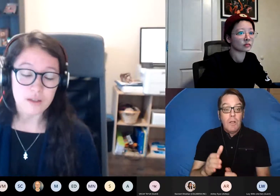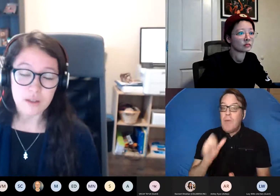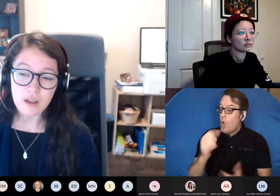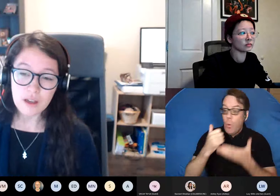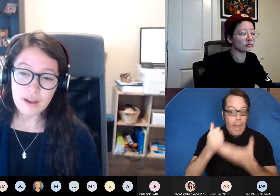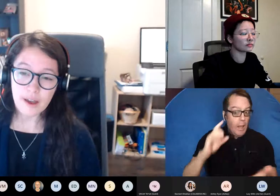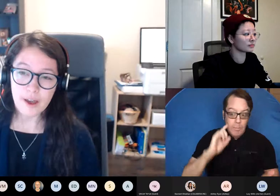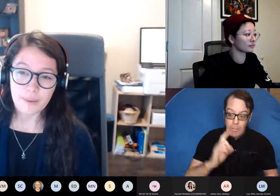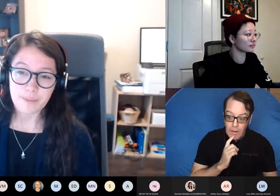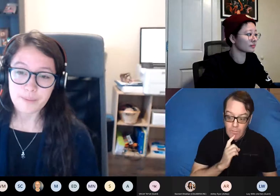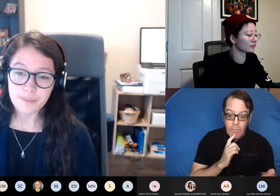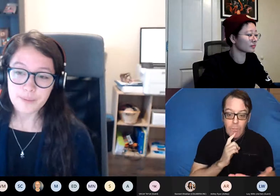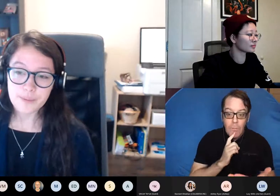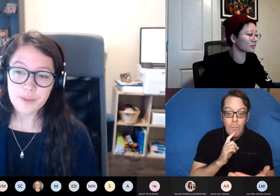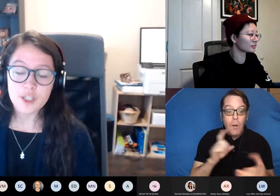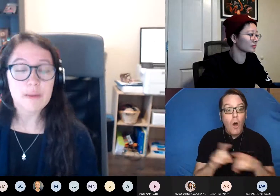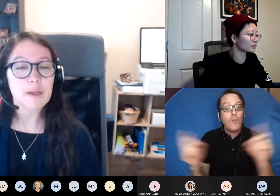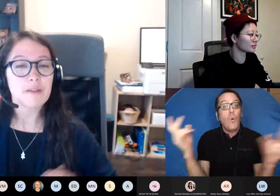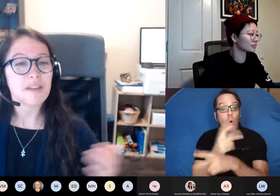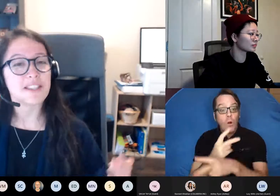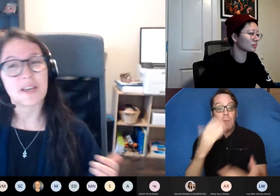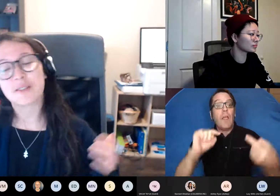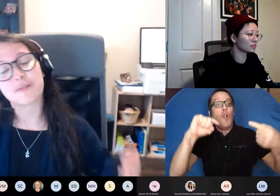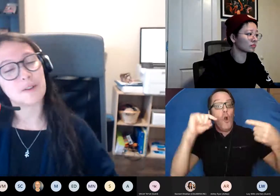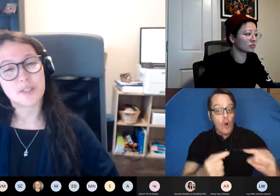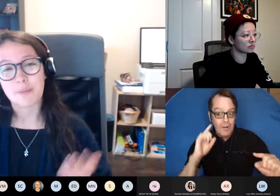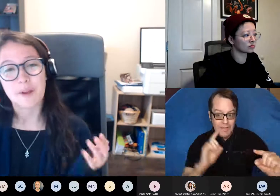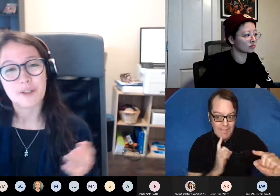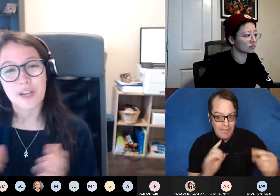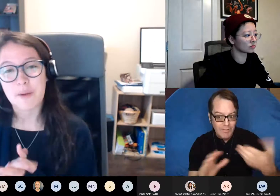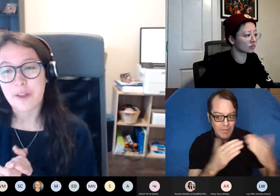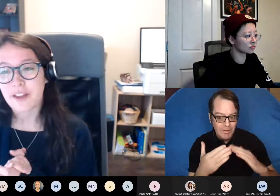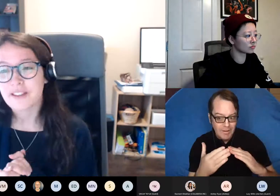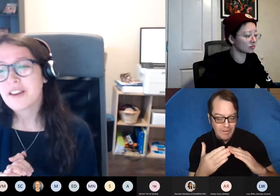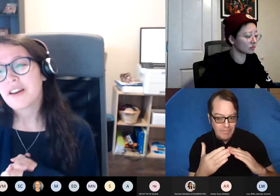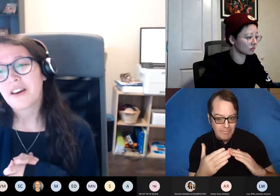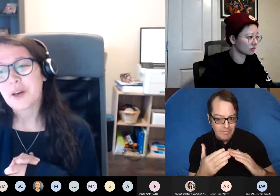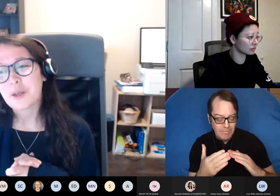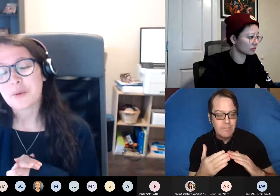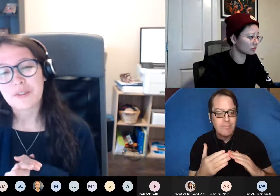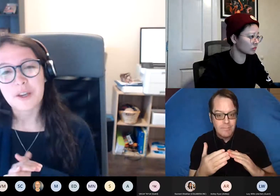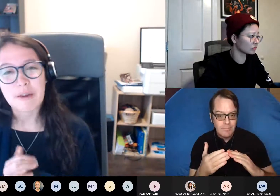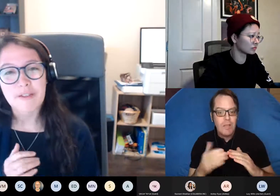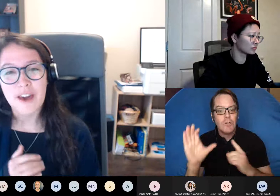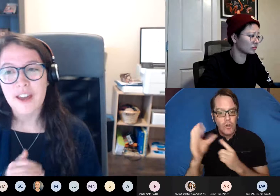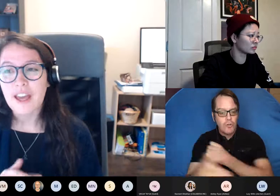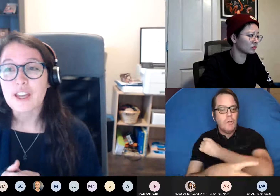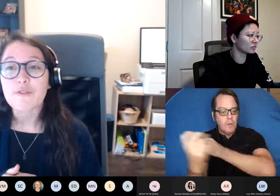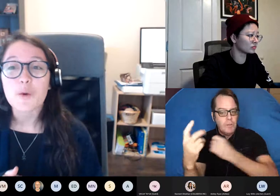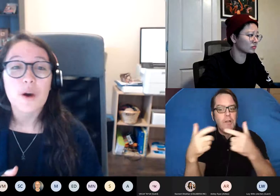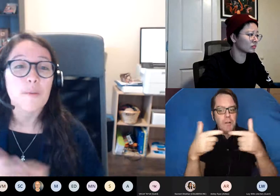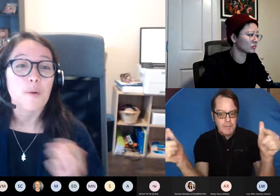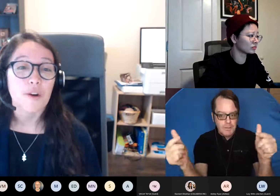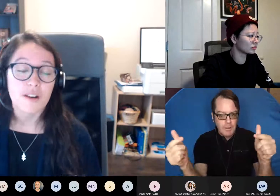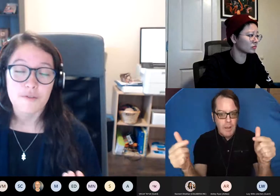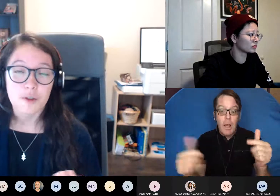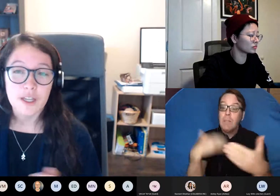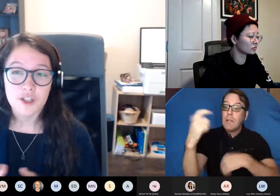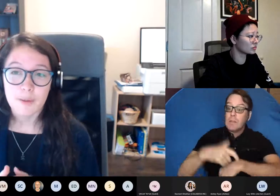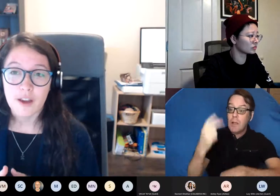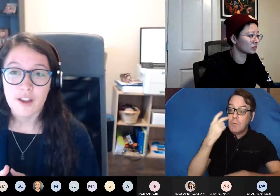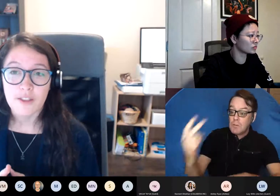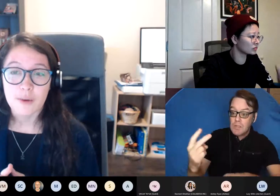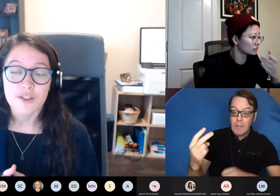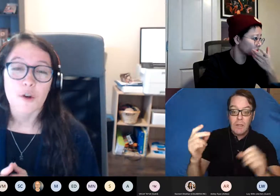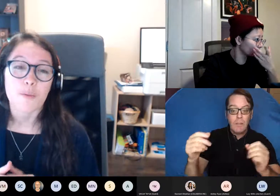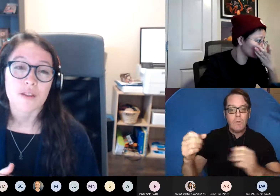some ways. So maybe next time this floats up on your timeline, you will think about that. And if you want more